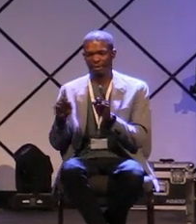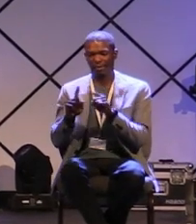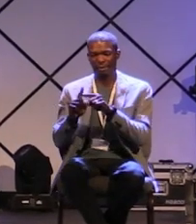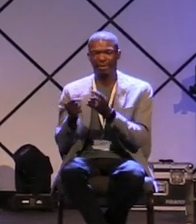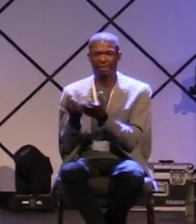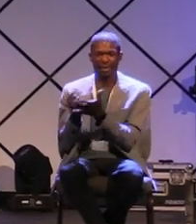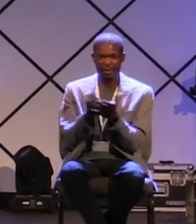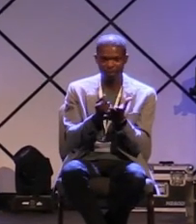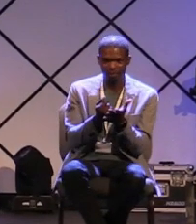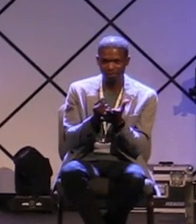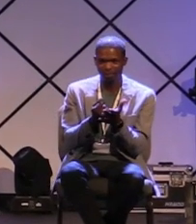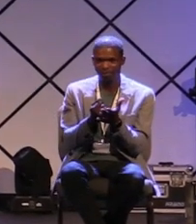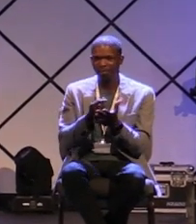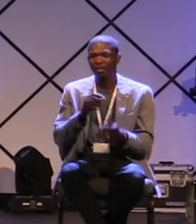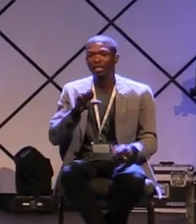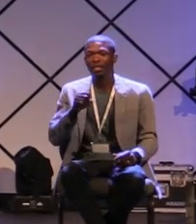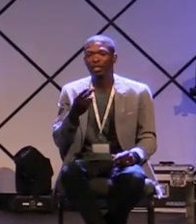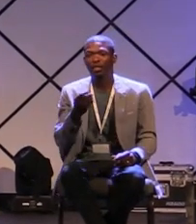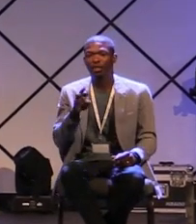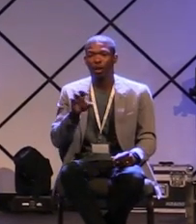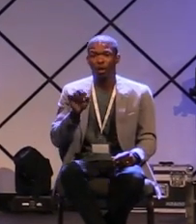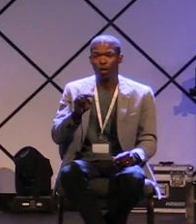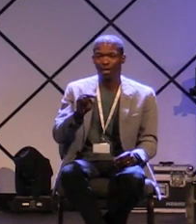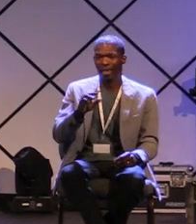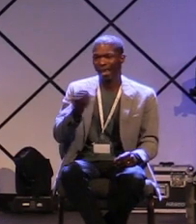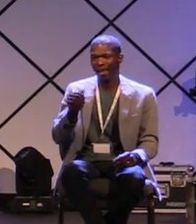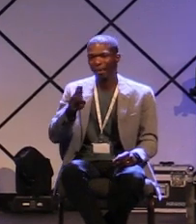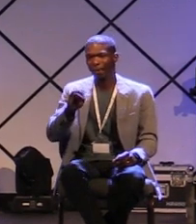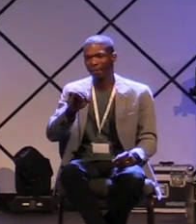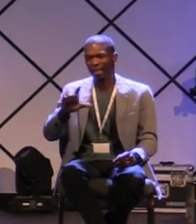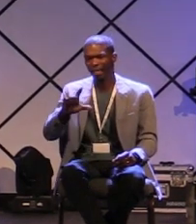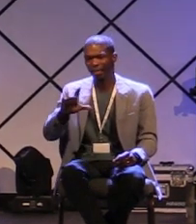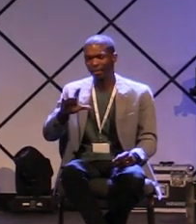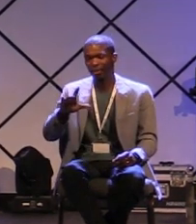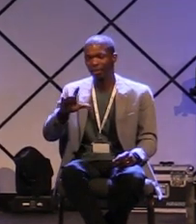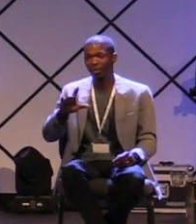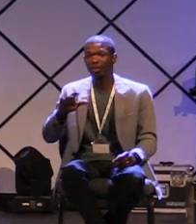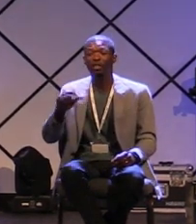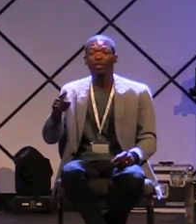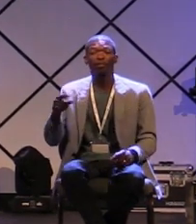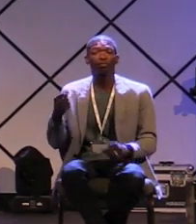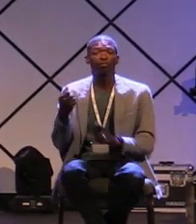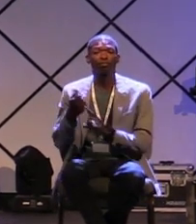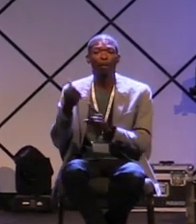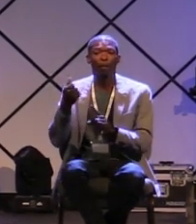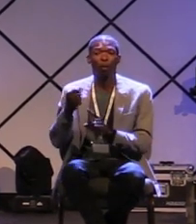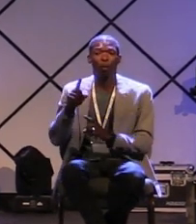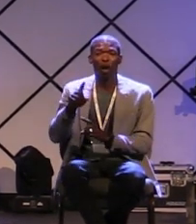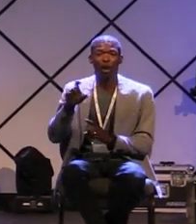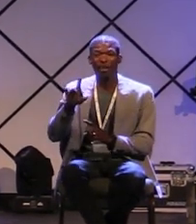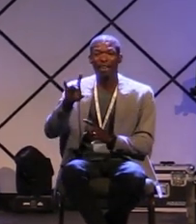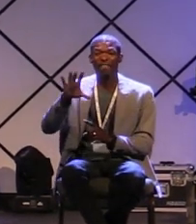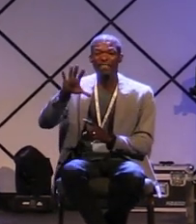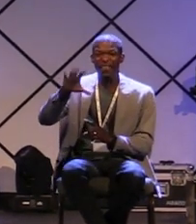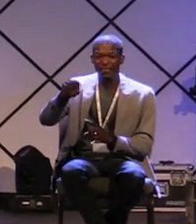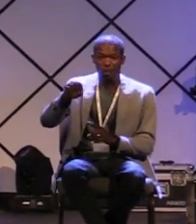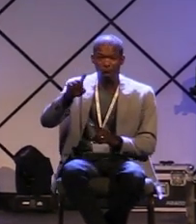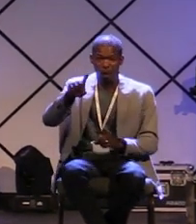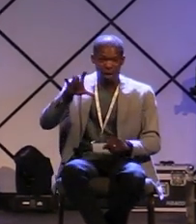Bill Mosbaugh. Now, Sharon shared with me that she has just whelped her 151st puppy since